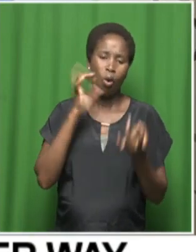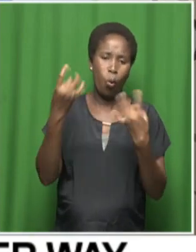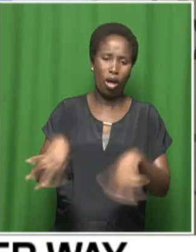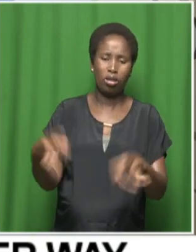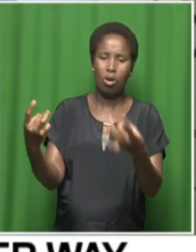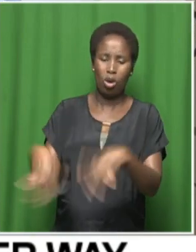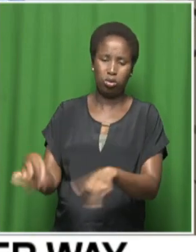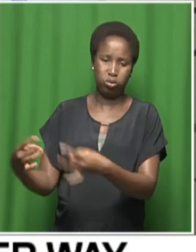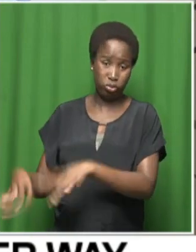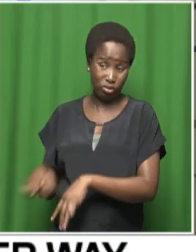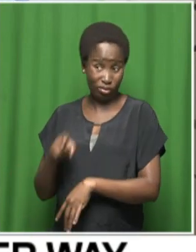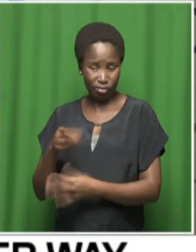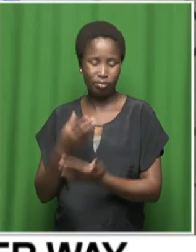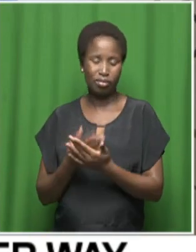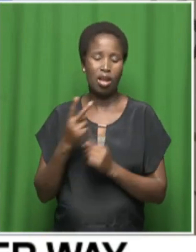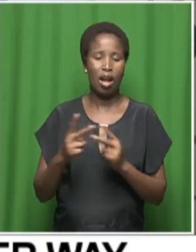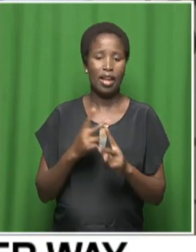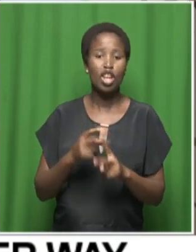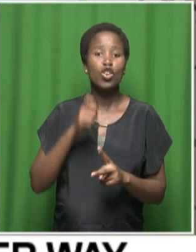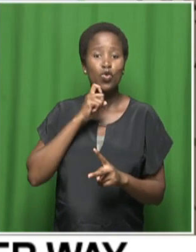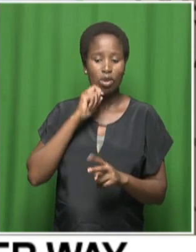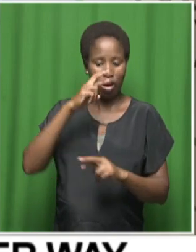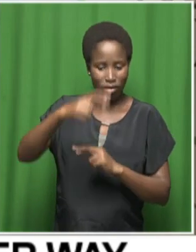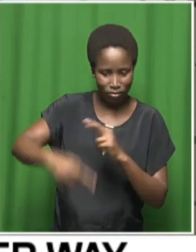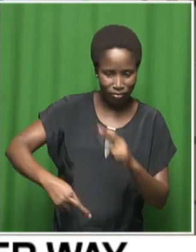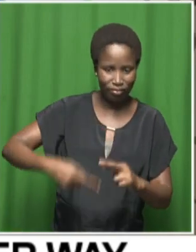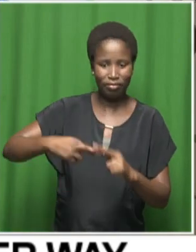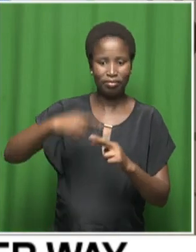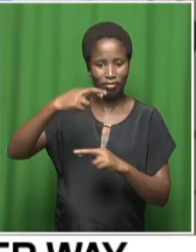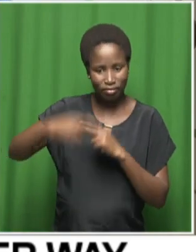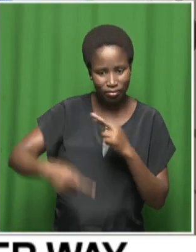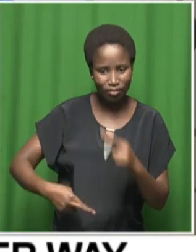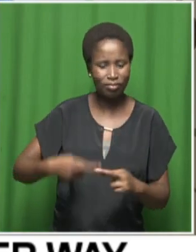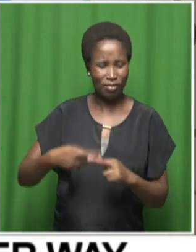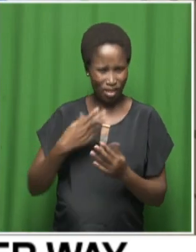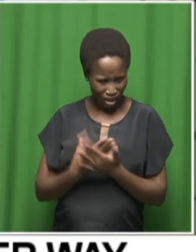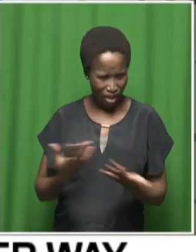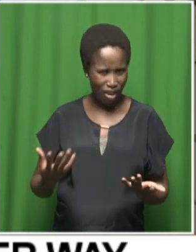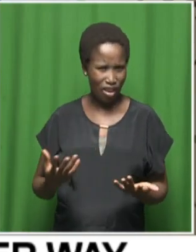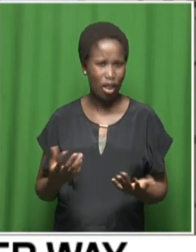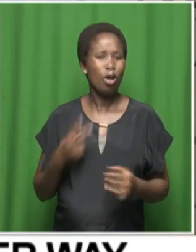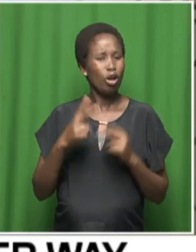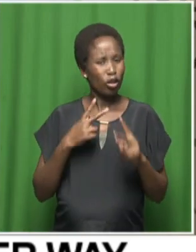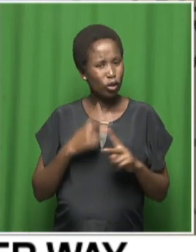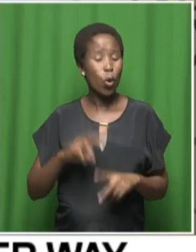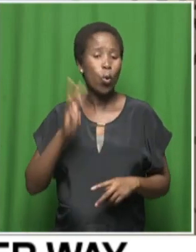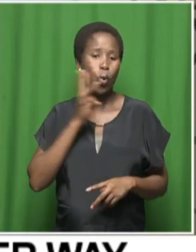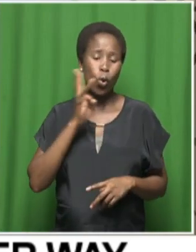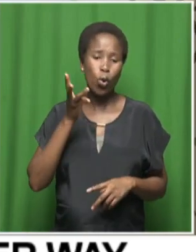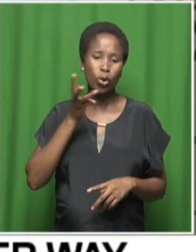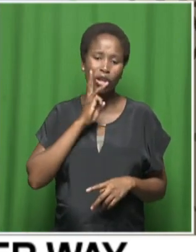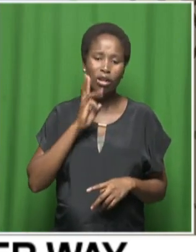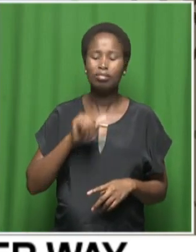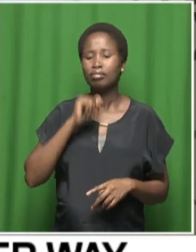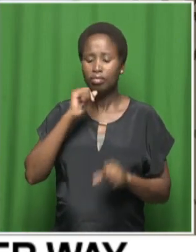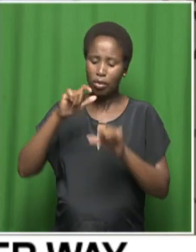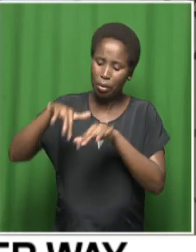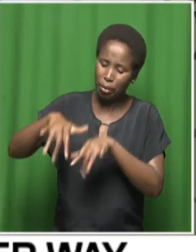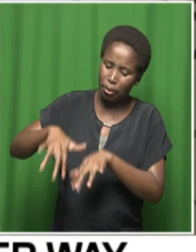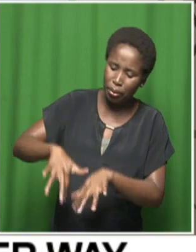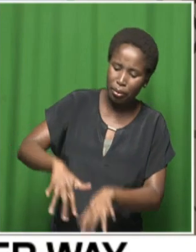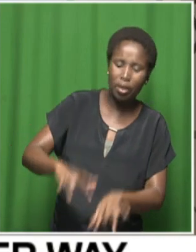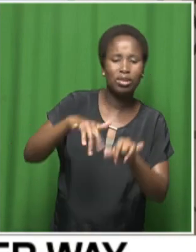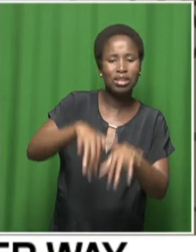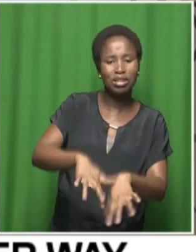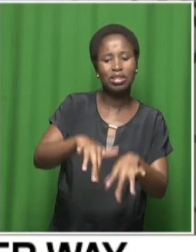one thing that we actually need to do. Also, we allow a lot of water, by the way, to just flow into the seas. We aren't